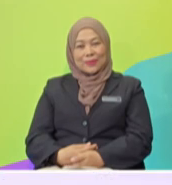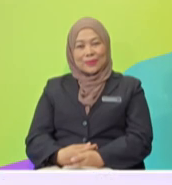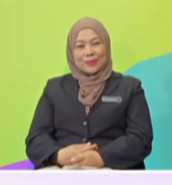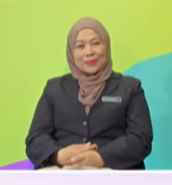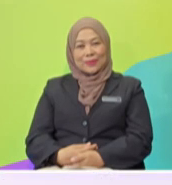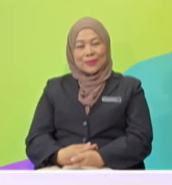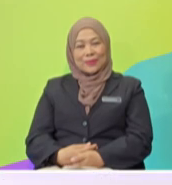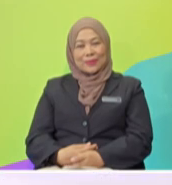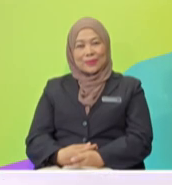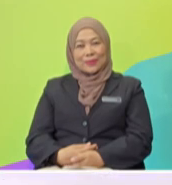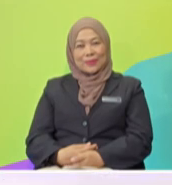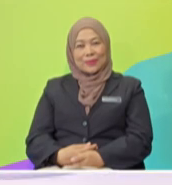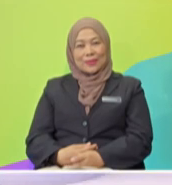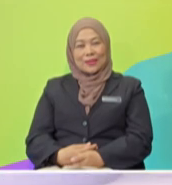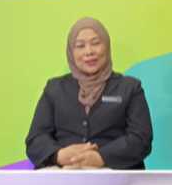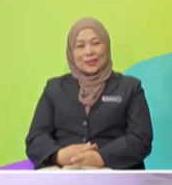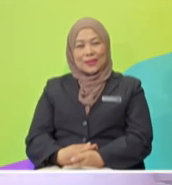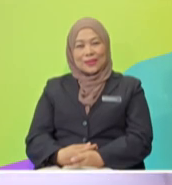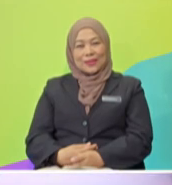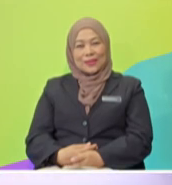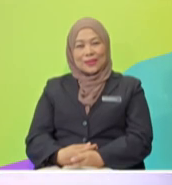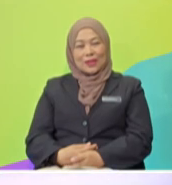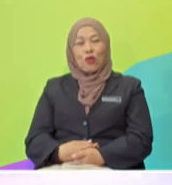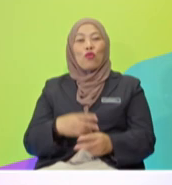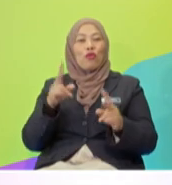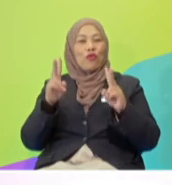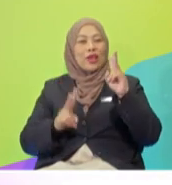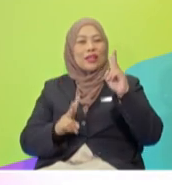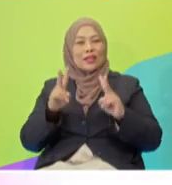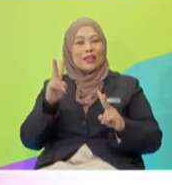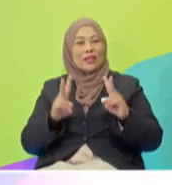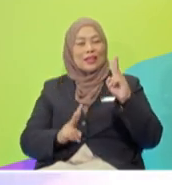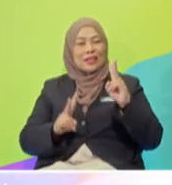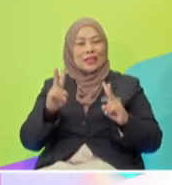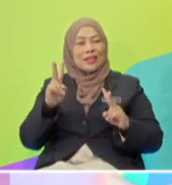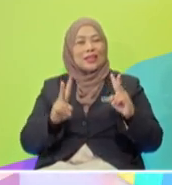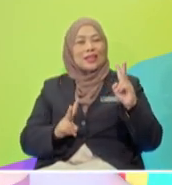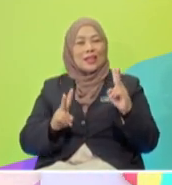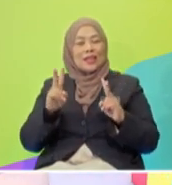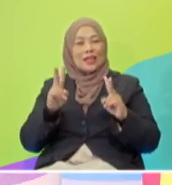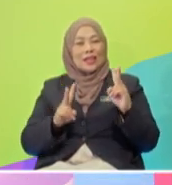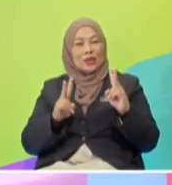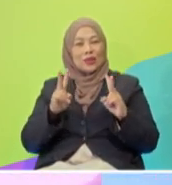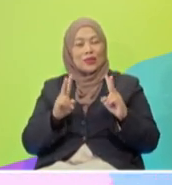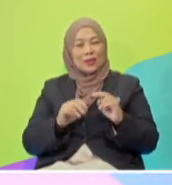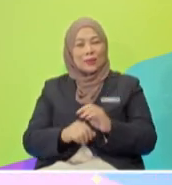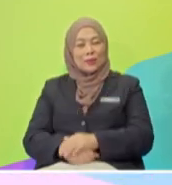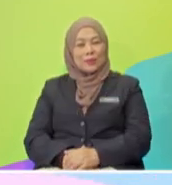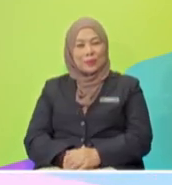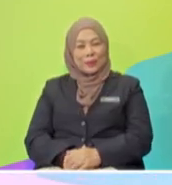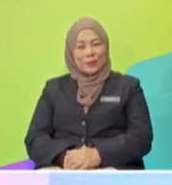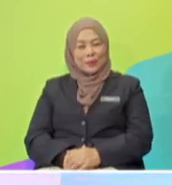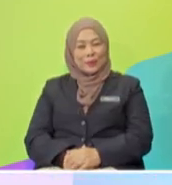Okay. Oh, this is a van. Van. Van. Van. Okay,